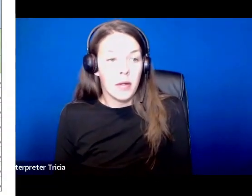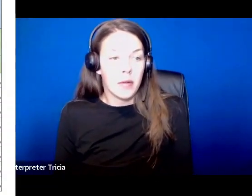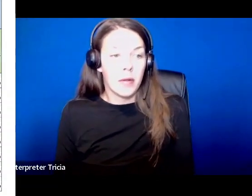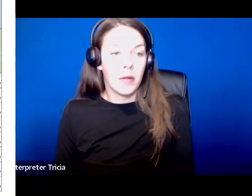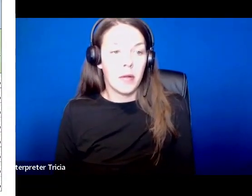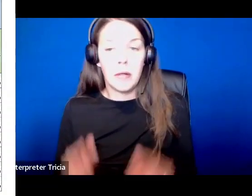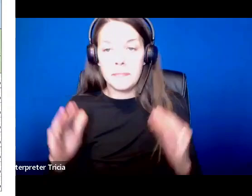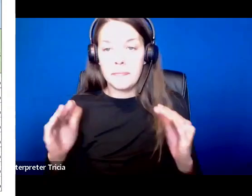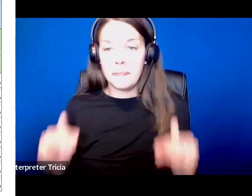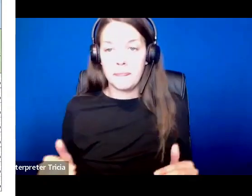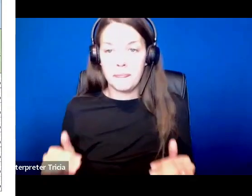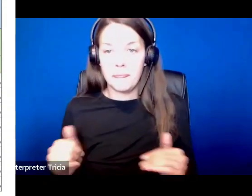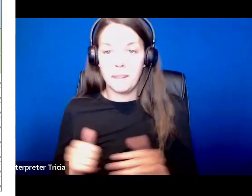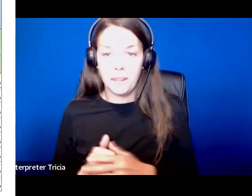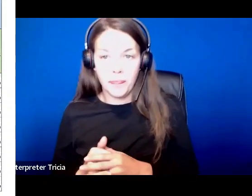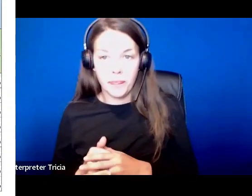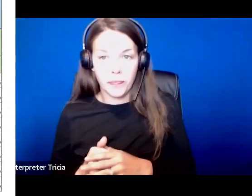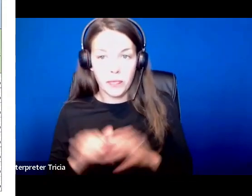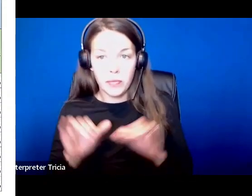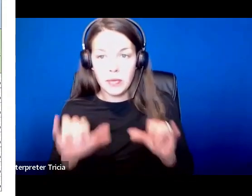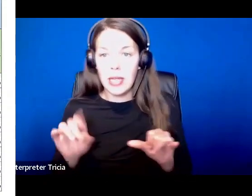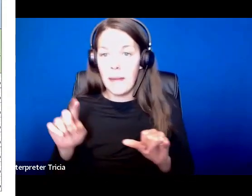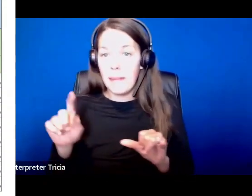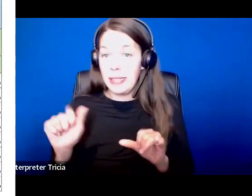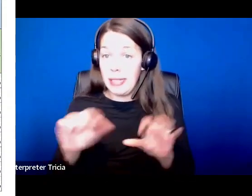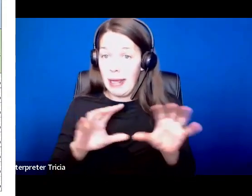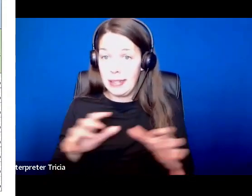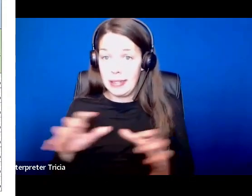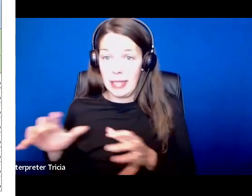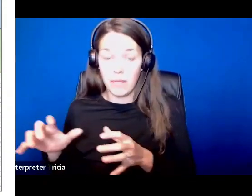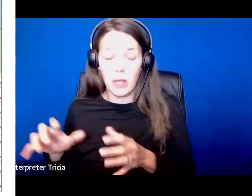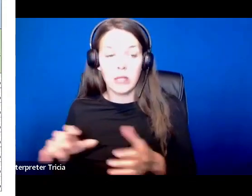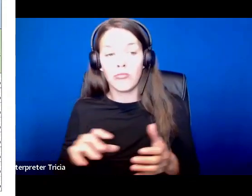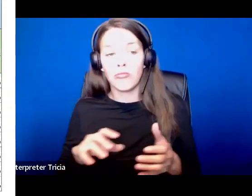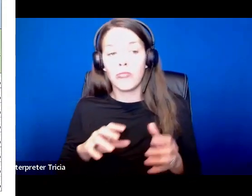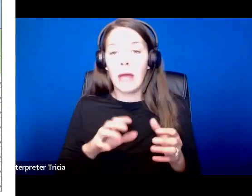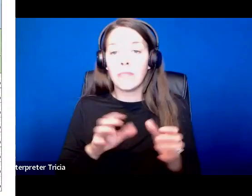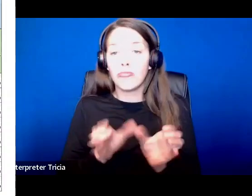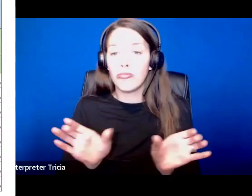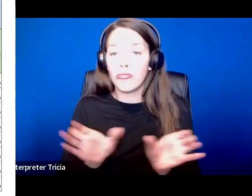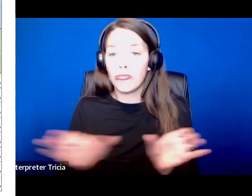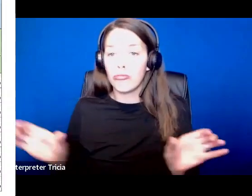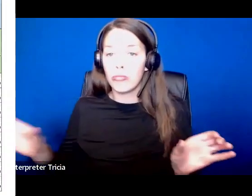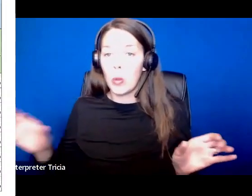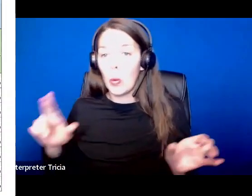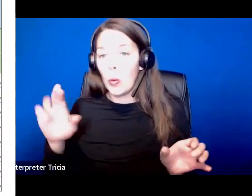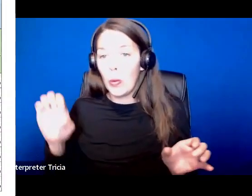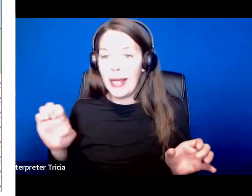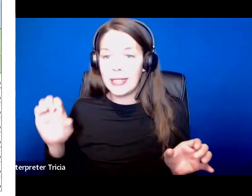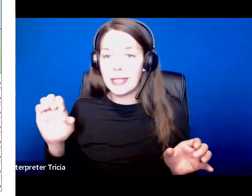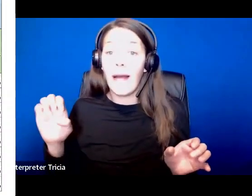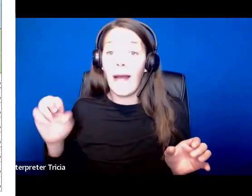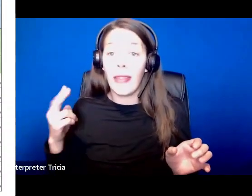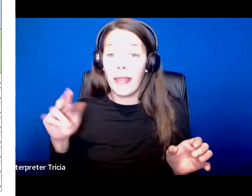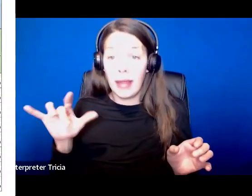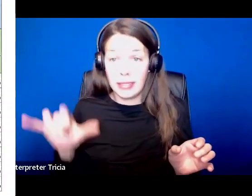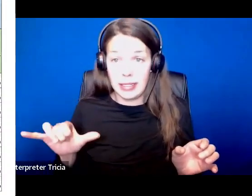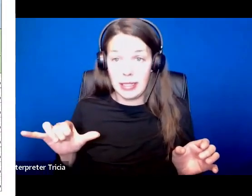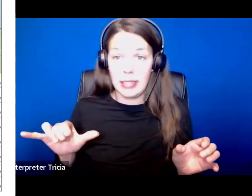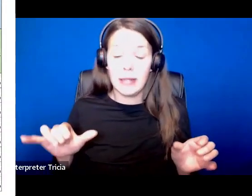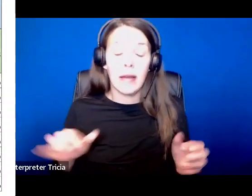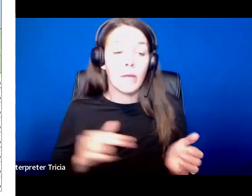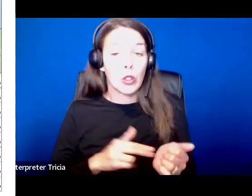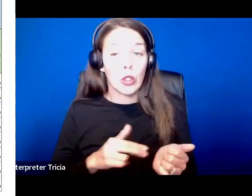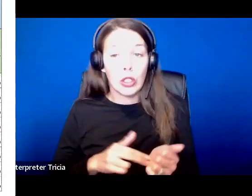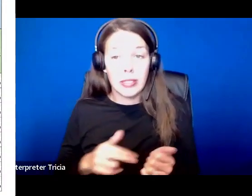So the other way we could look at the same data set is to look at it by race and ethnicity. And so if you look at nursing and